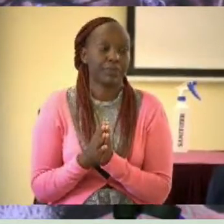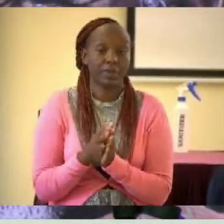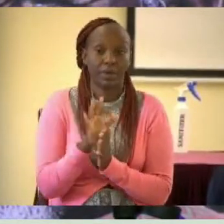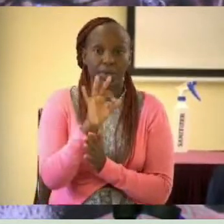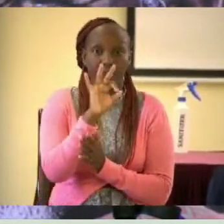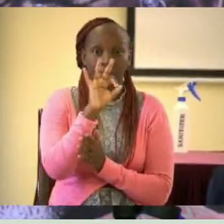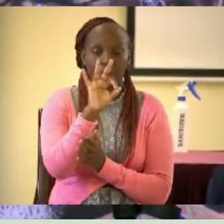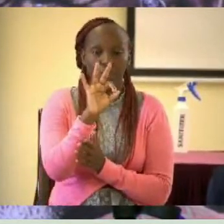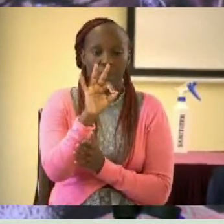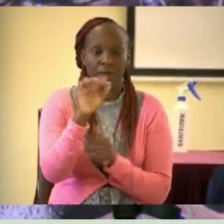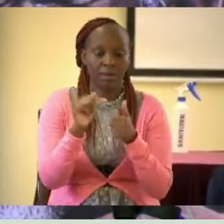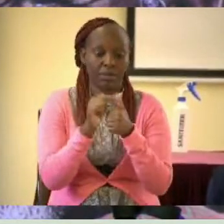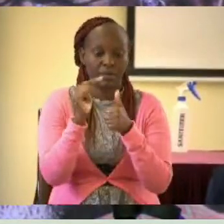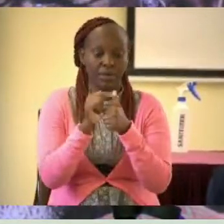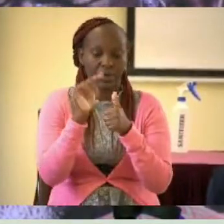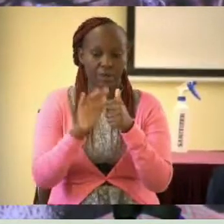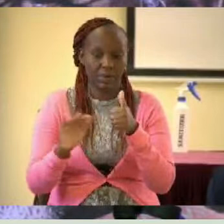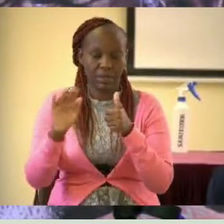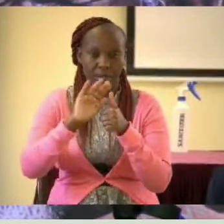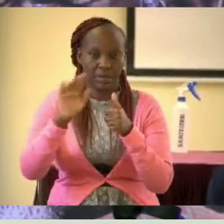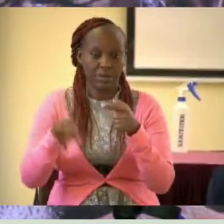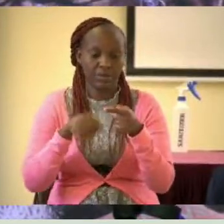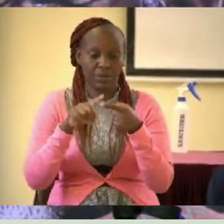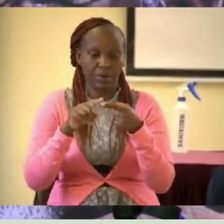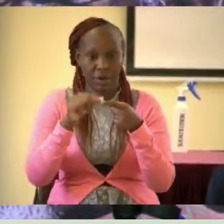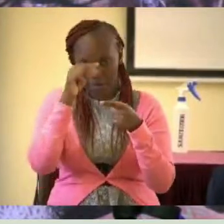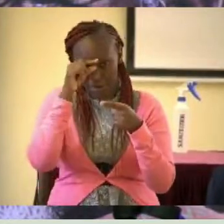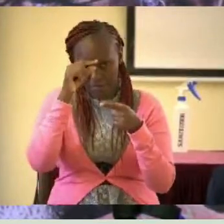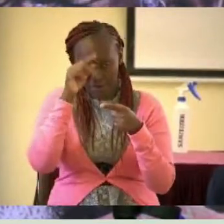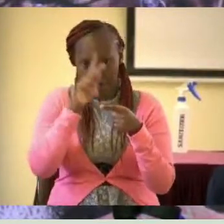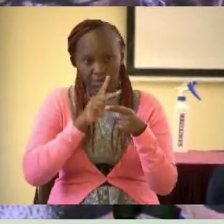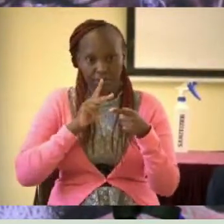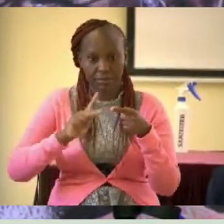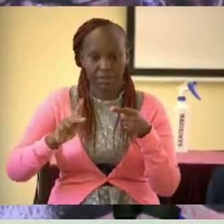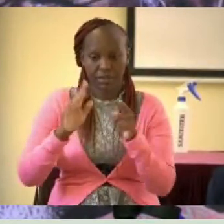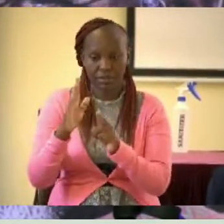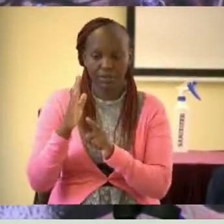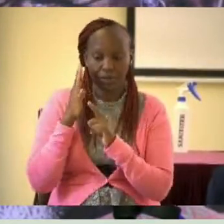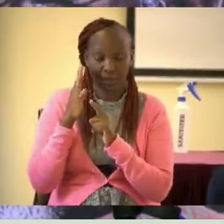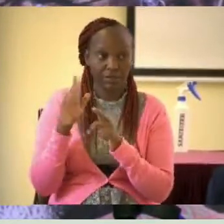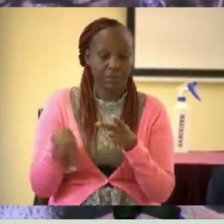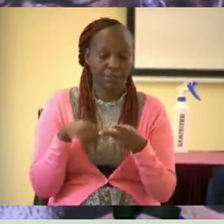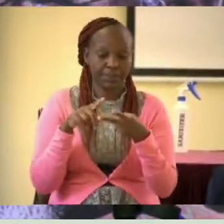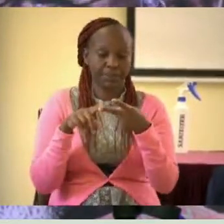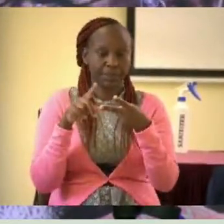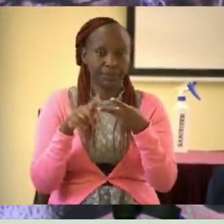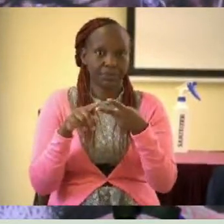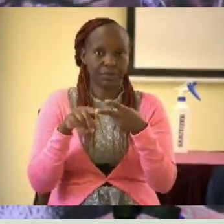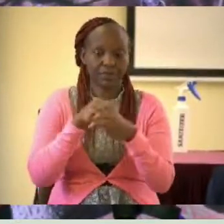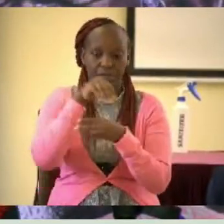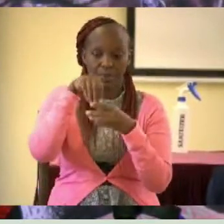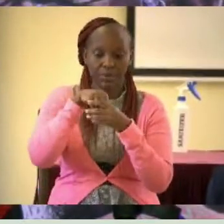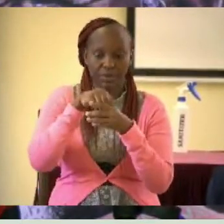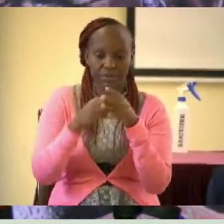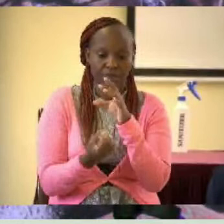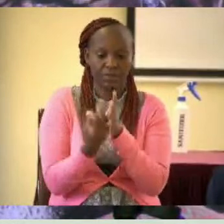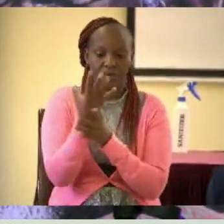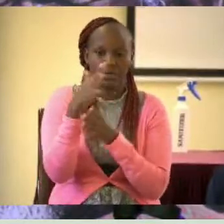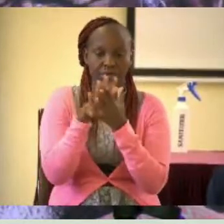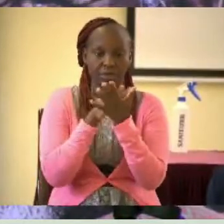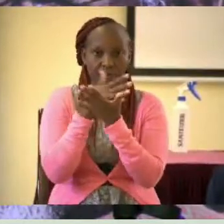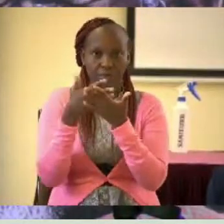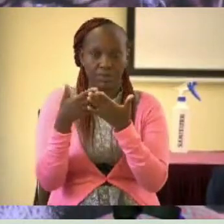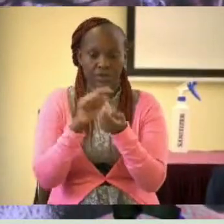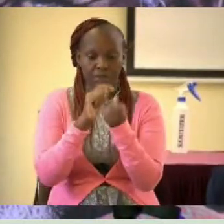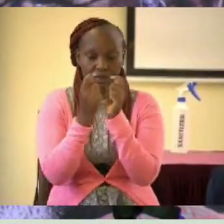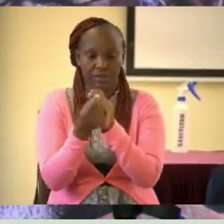three priority areas. One is governance, peace, and security. Second one is inclusive growth, structural